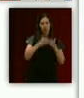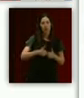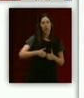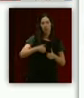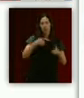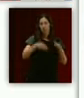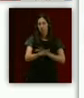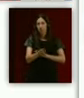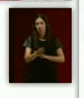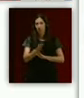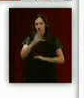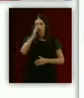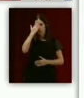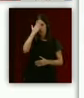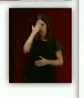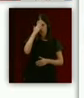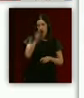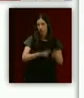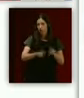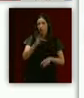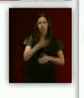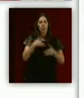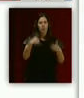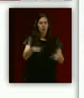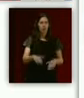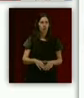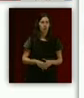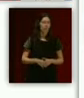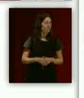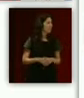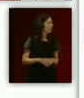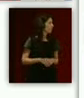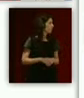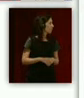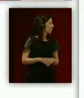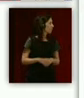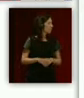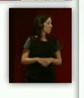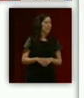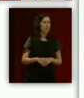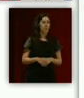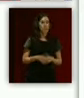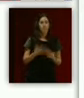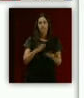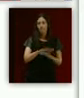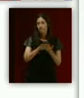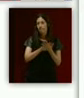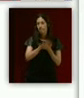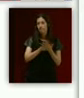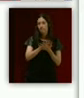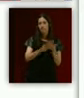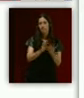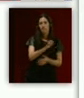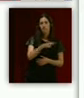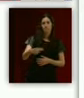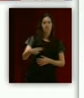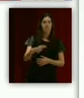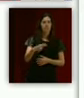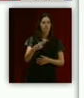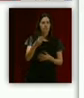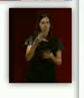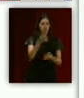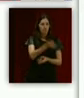menu, so that a user can enter in and out of a menu and they can resort back to the start page.